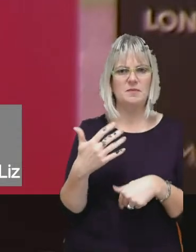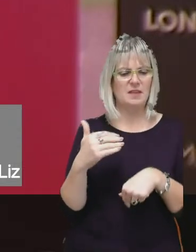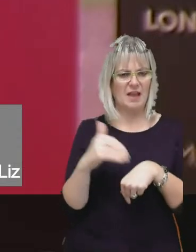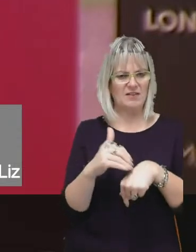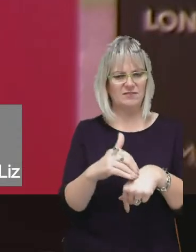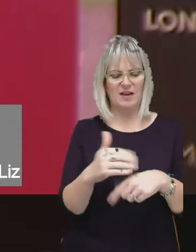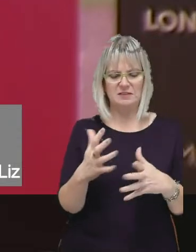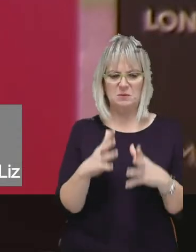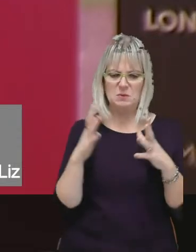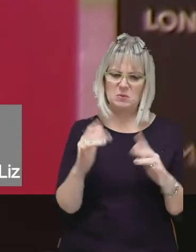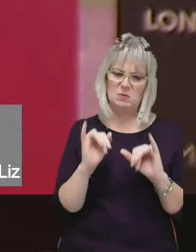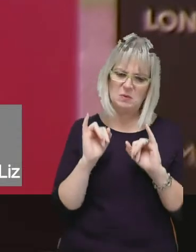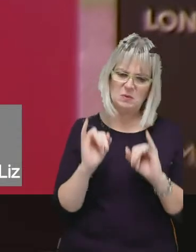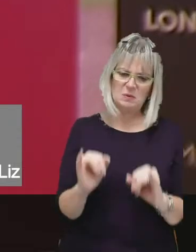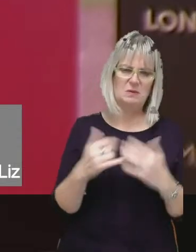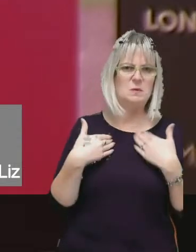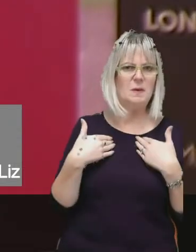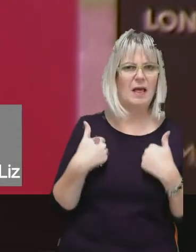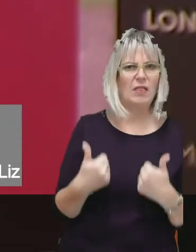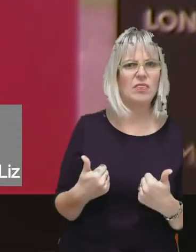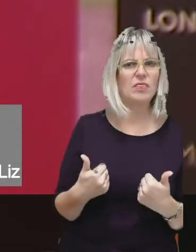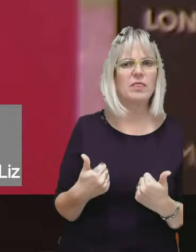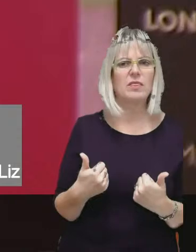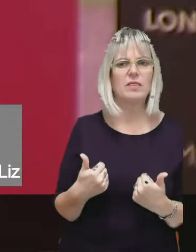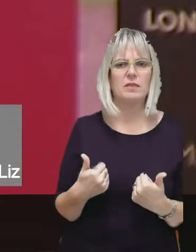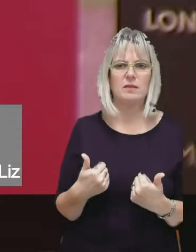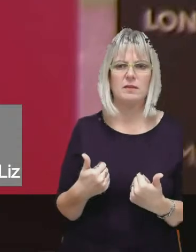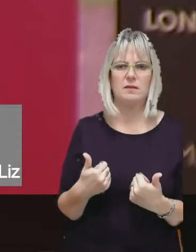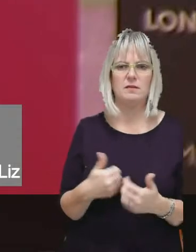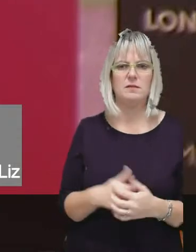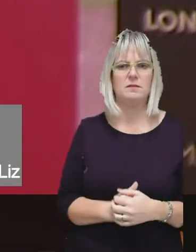waste economy by more burning of waste?